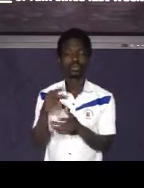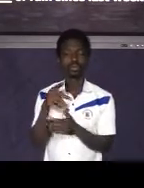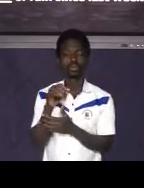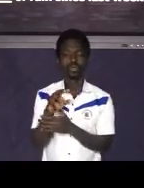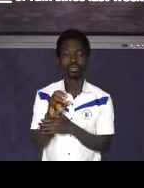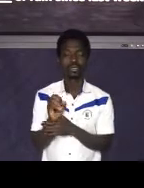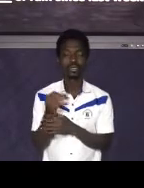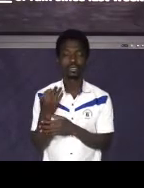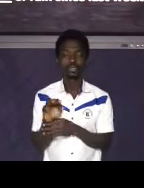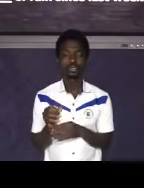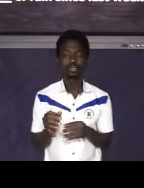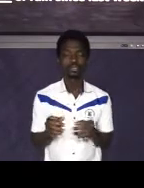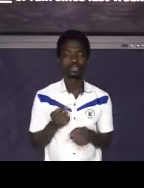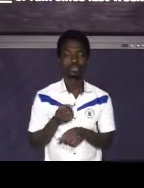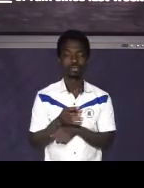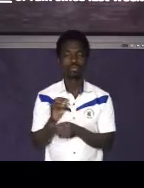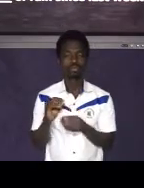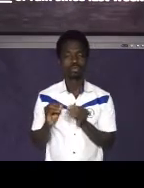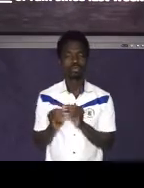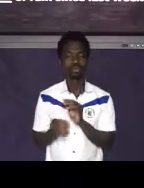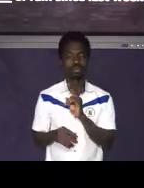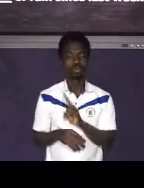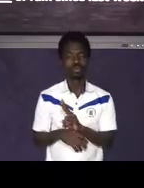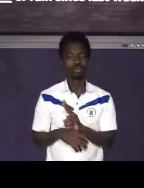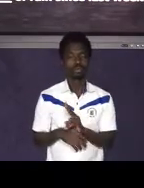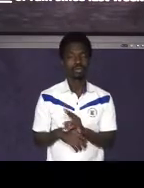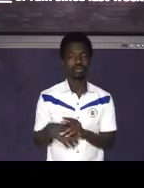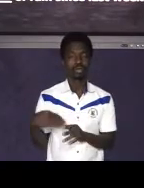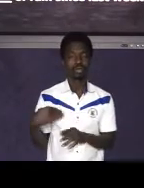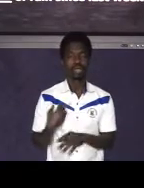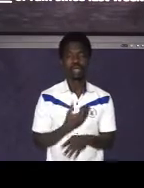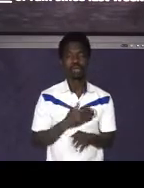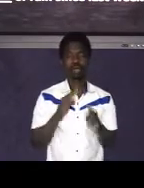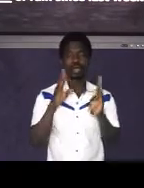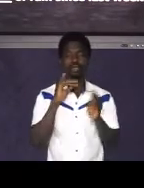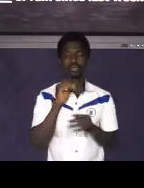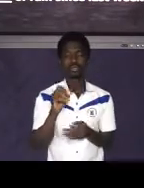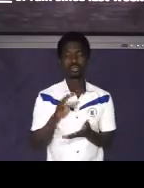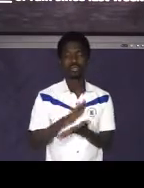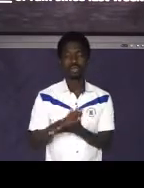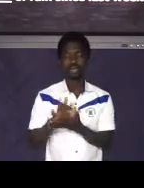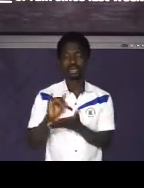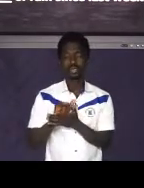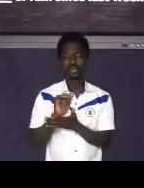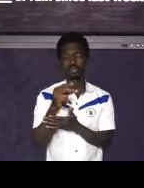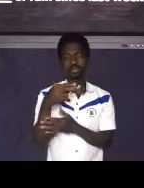of advice? Number 2, our house is so clean that you